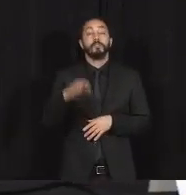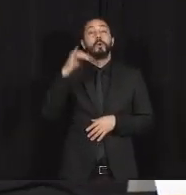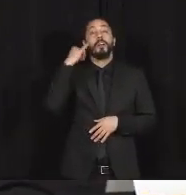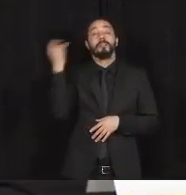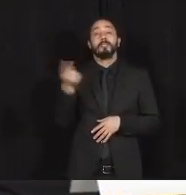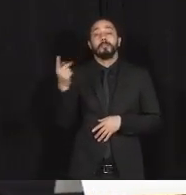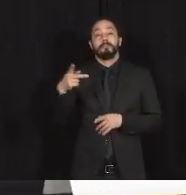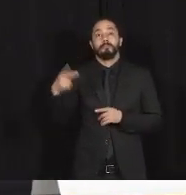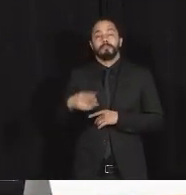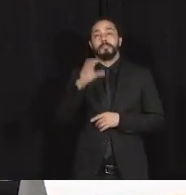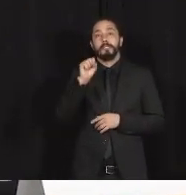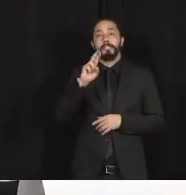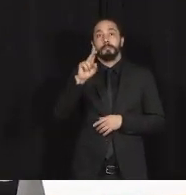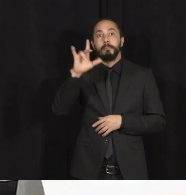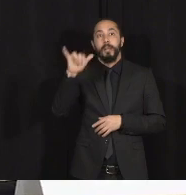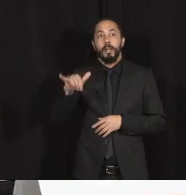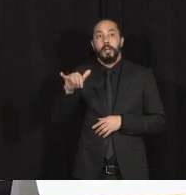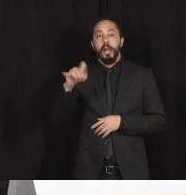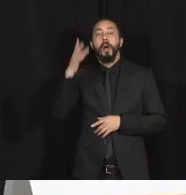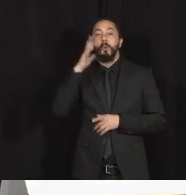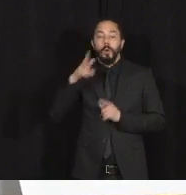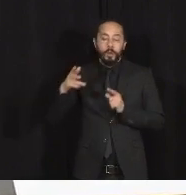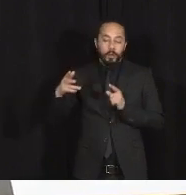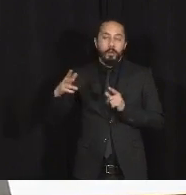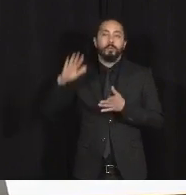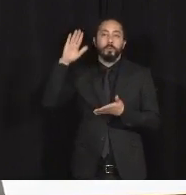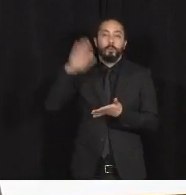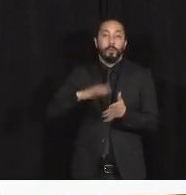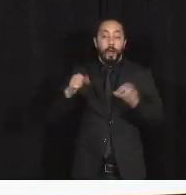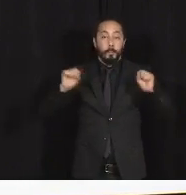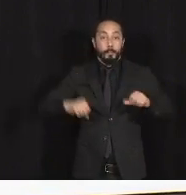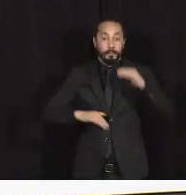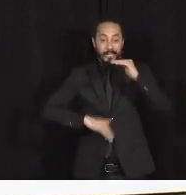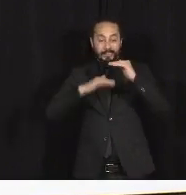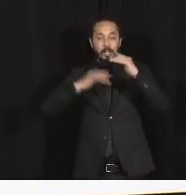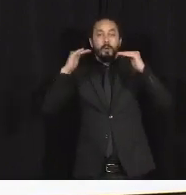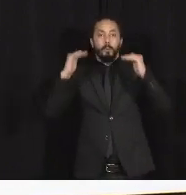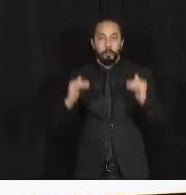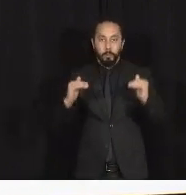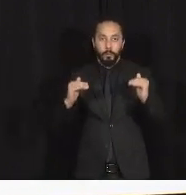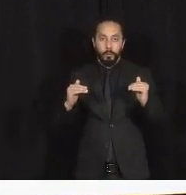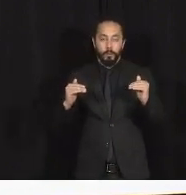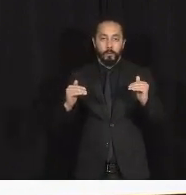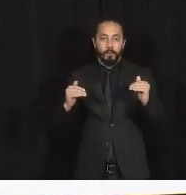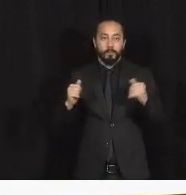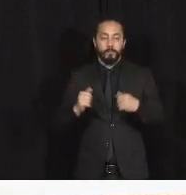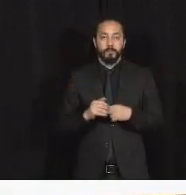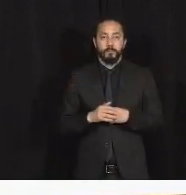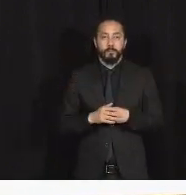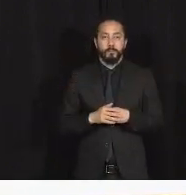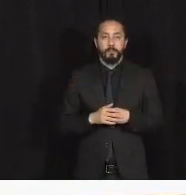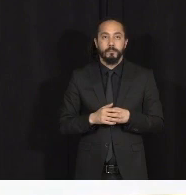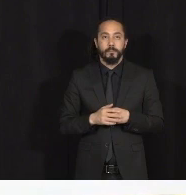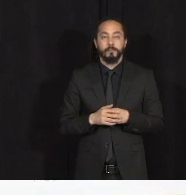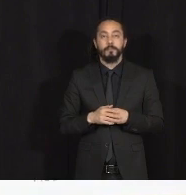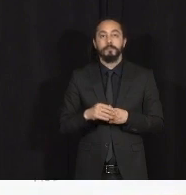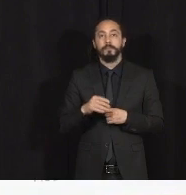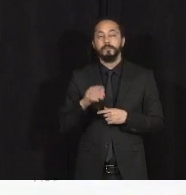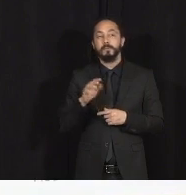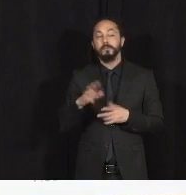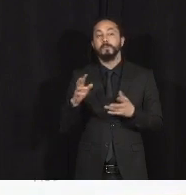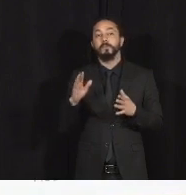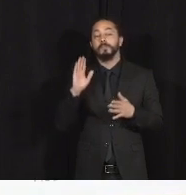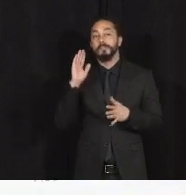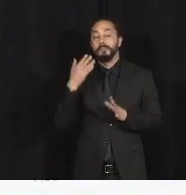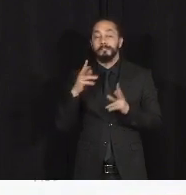obviously reduces capacity, and as we look at a epidemic growing, that becomes a very, very, very tough place.